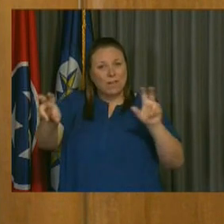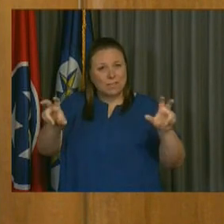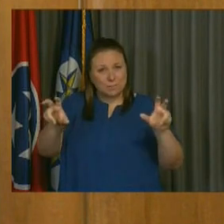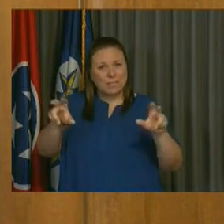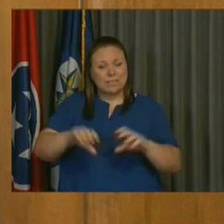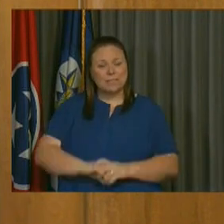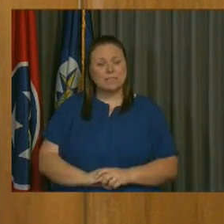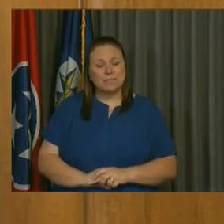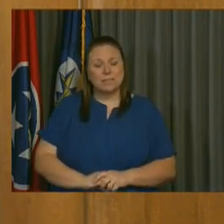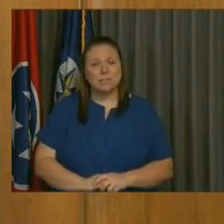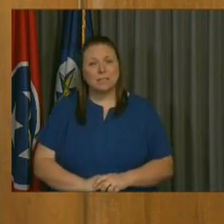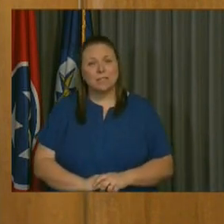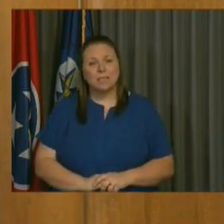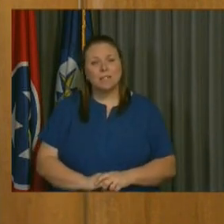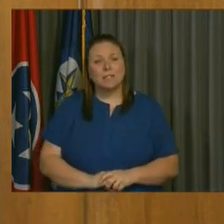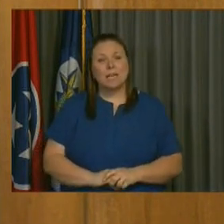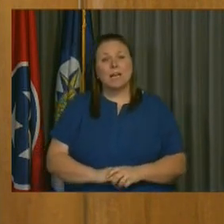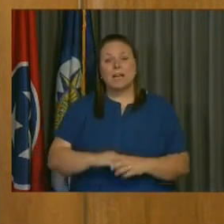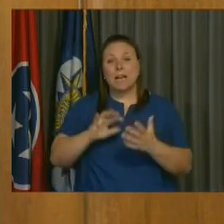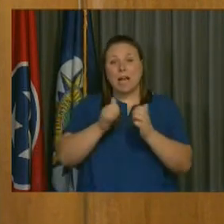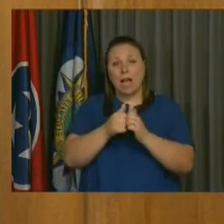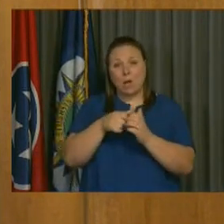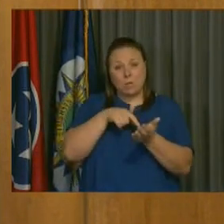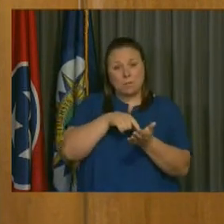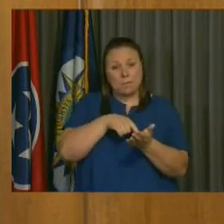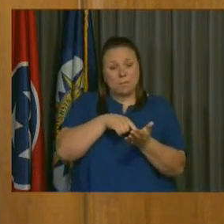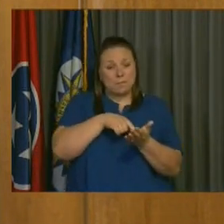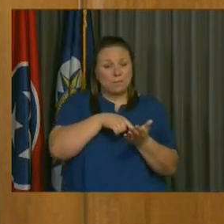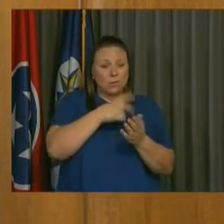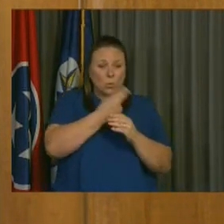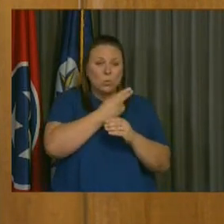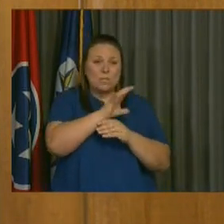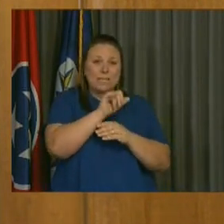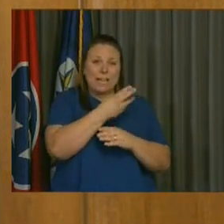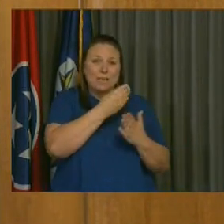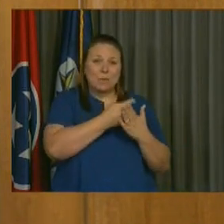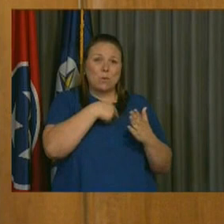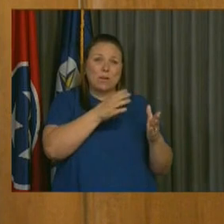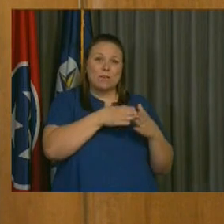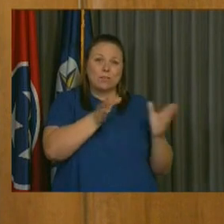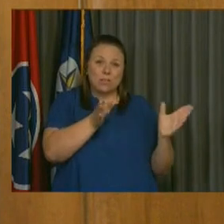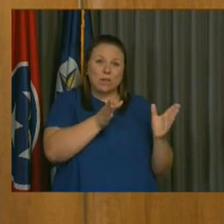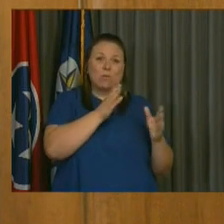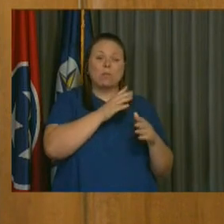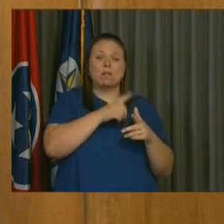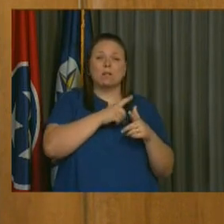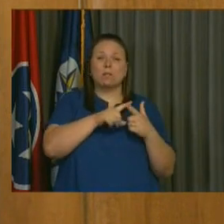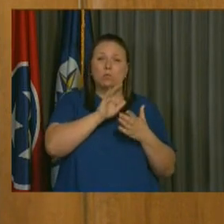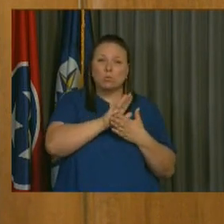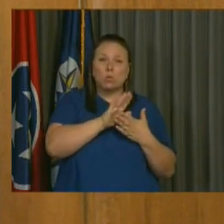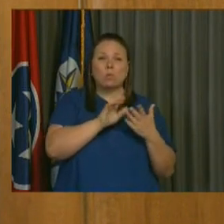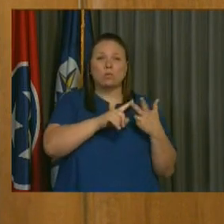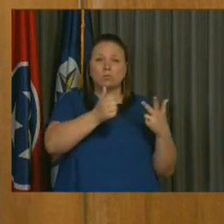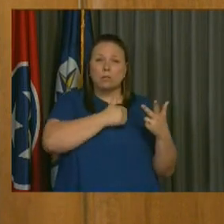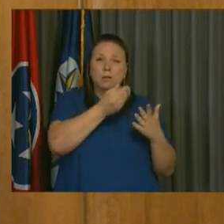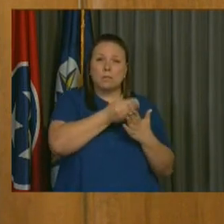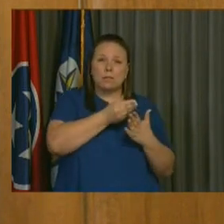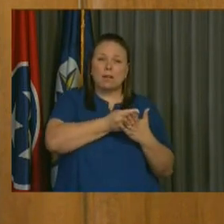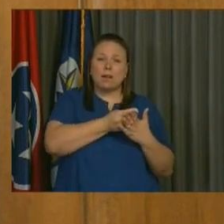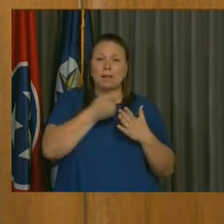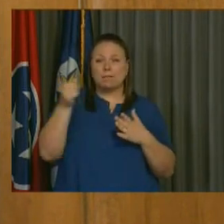time. And to cover the cash needs that we have out of our general fund and our school funds and so forth that Mayor Cooper described,